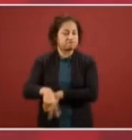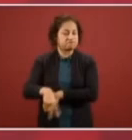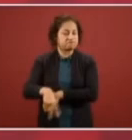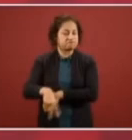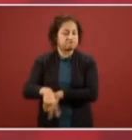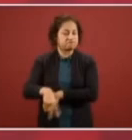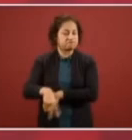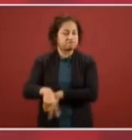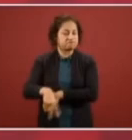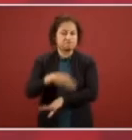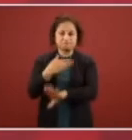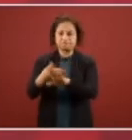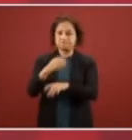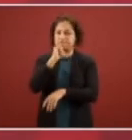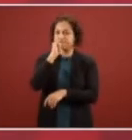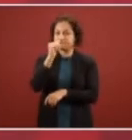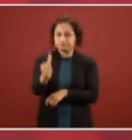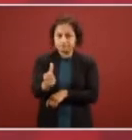way, on the contrary.